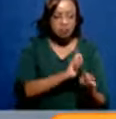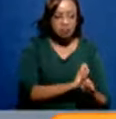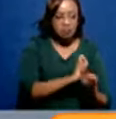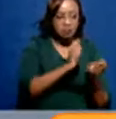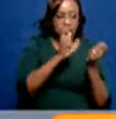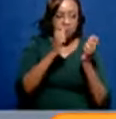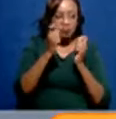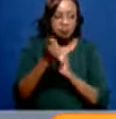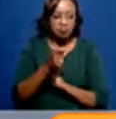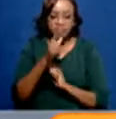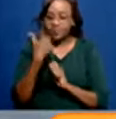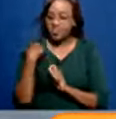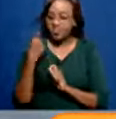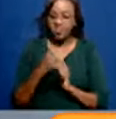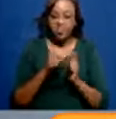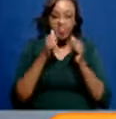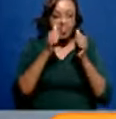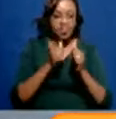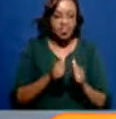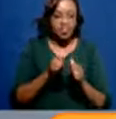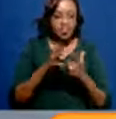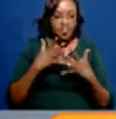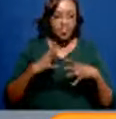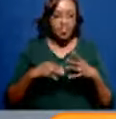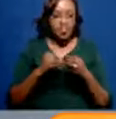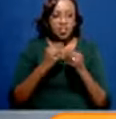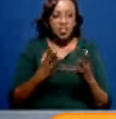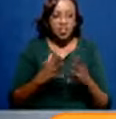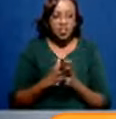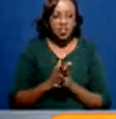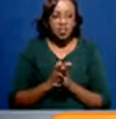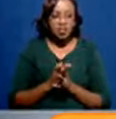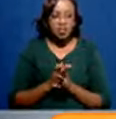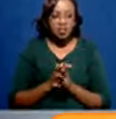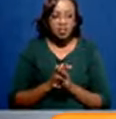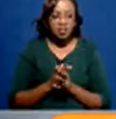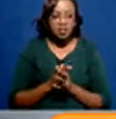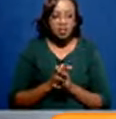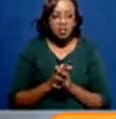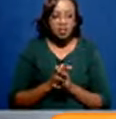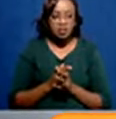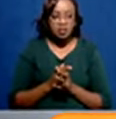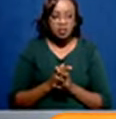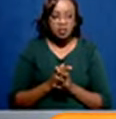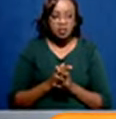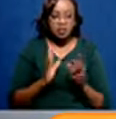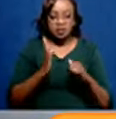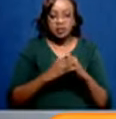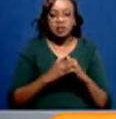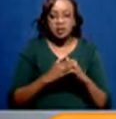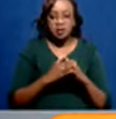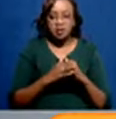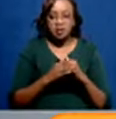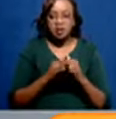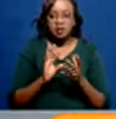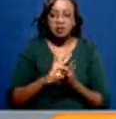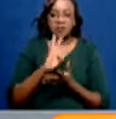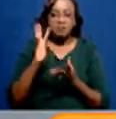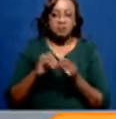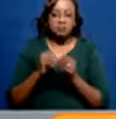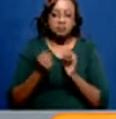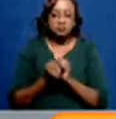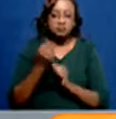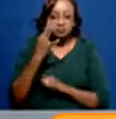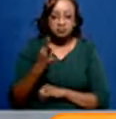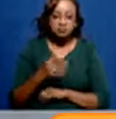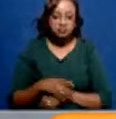transition committee, which was gazetted the other day. How many people are you talking about? The transition committee, I think, is nine people. Nine people. So yes. In total, those are 13.